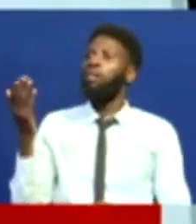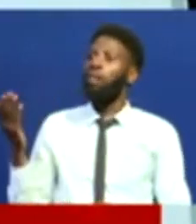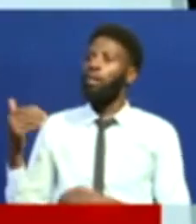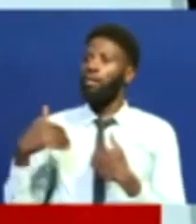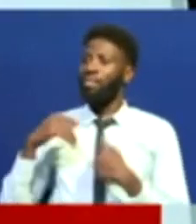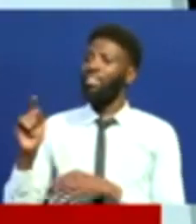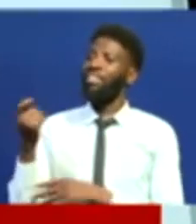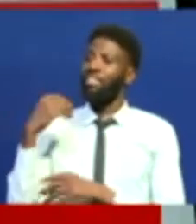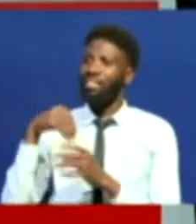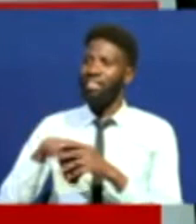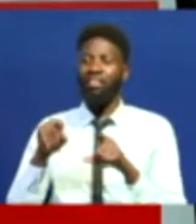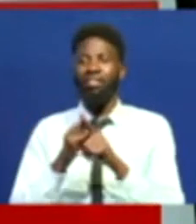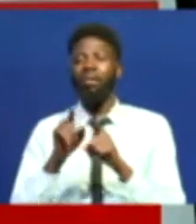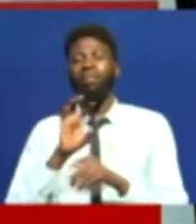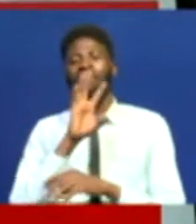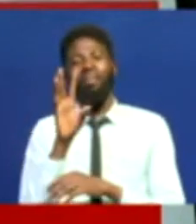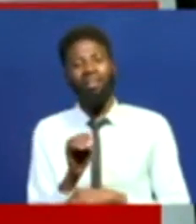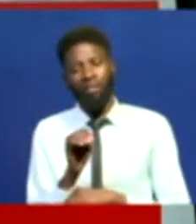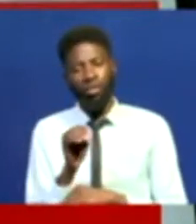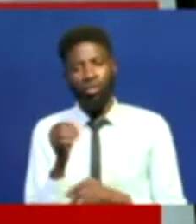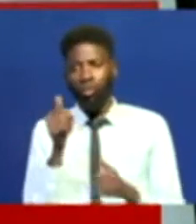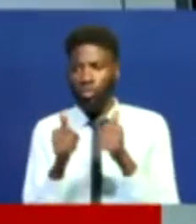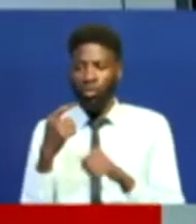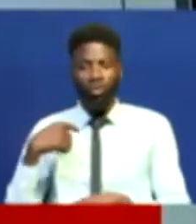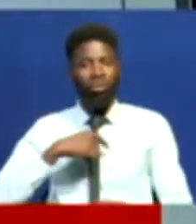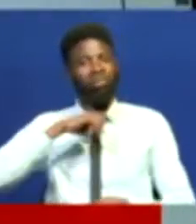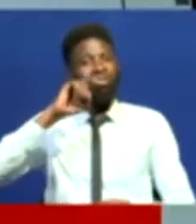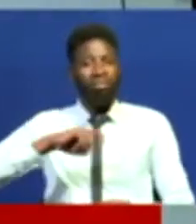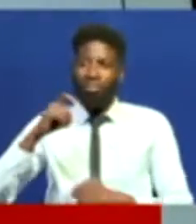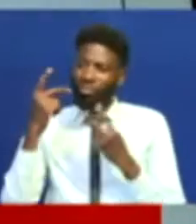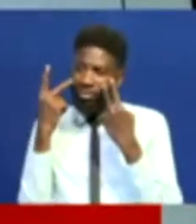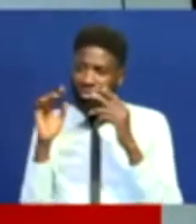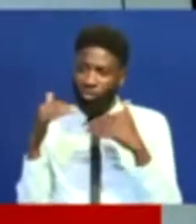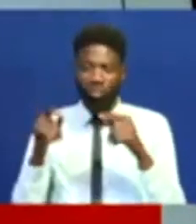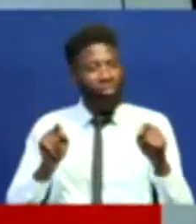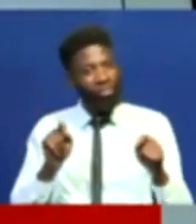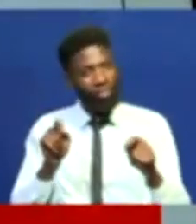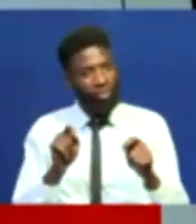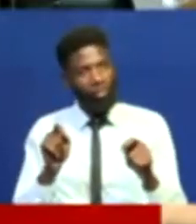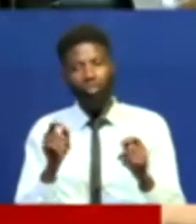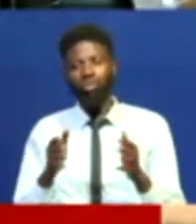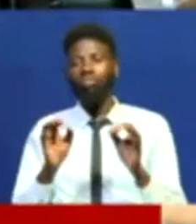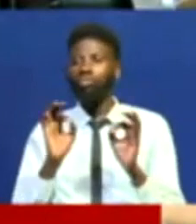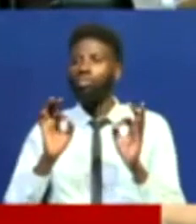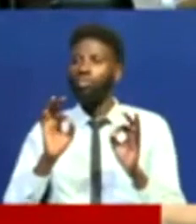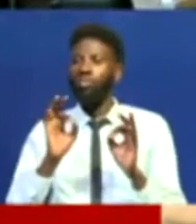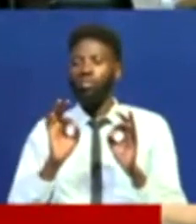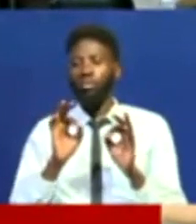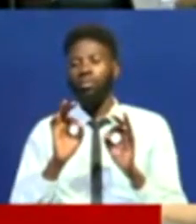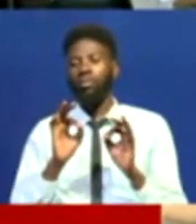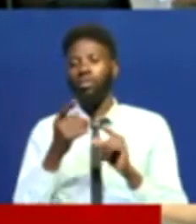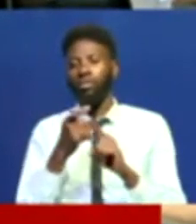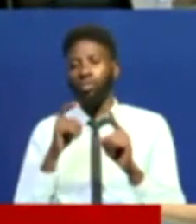Kenya and in the rest of Africa that we then need to see how to manage in a reasonable manner from a waste